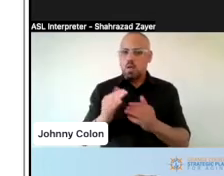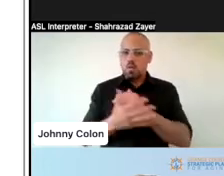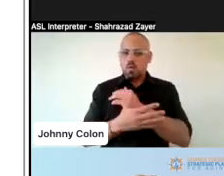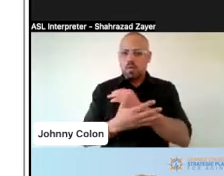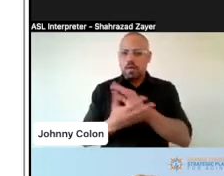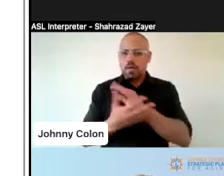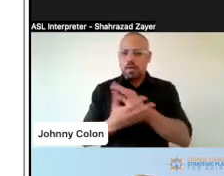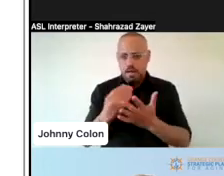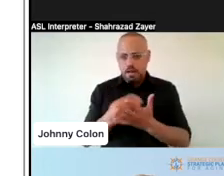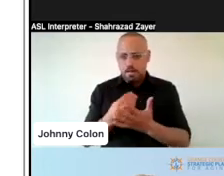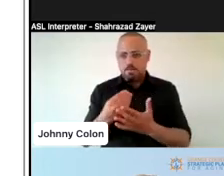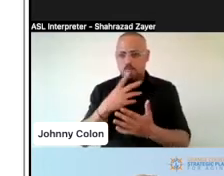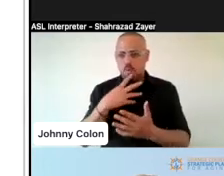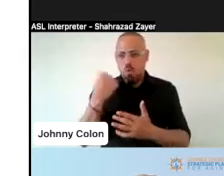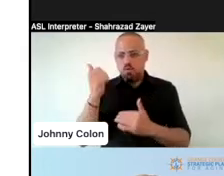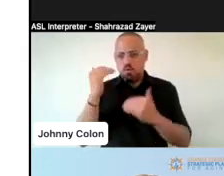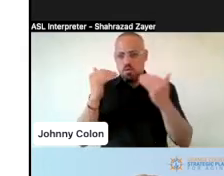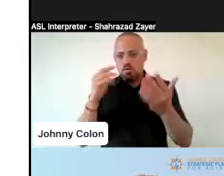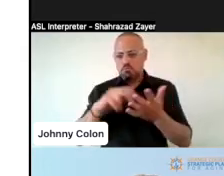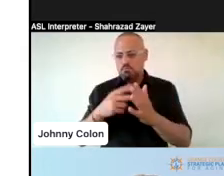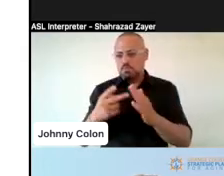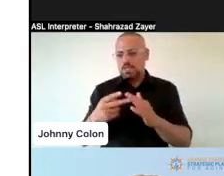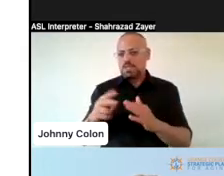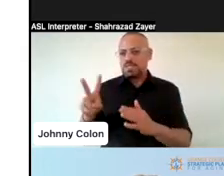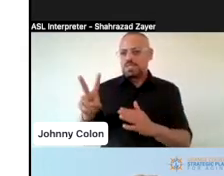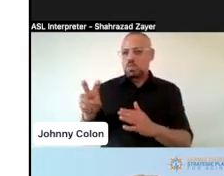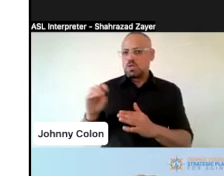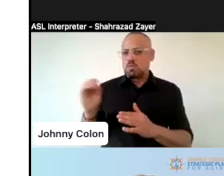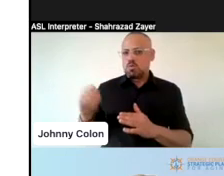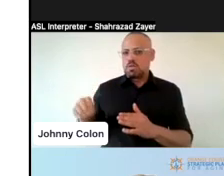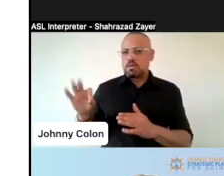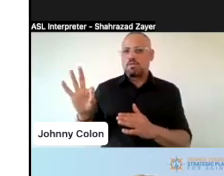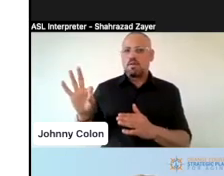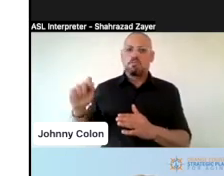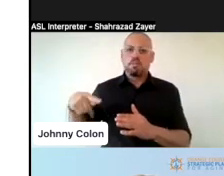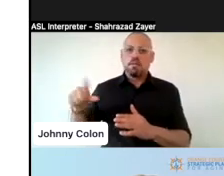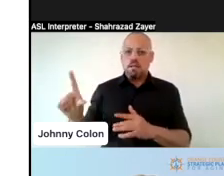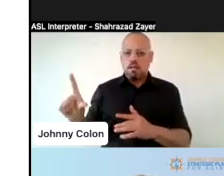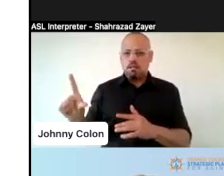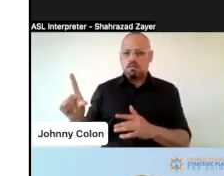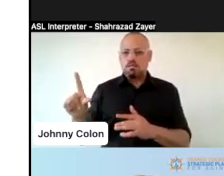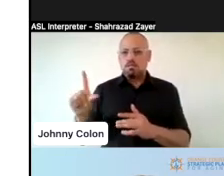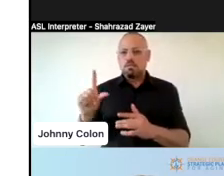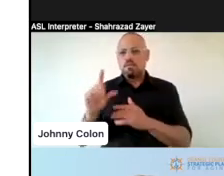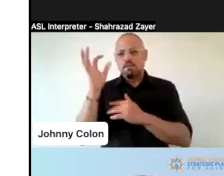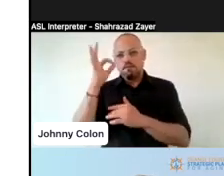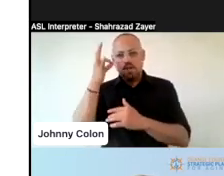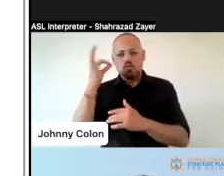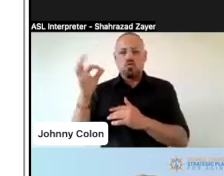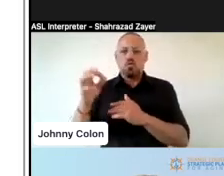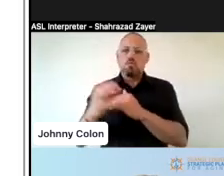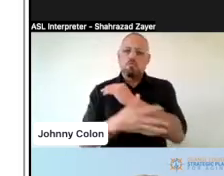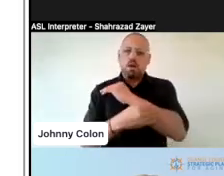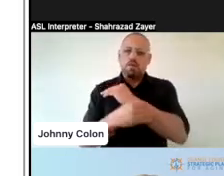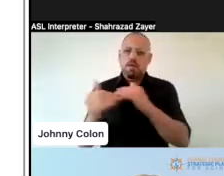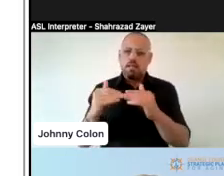adults, which means they're living at 200% or of the federal poverty level or below,